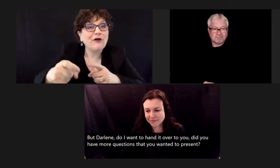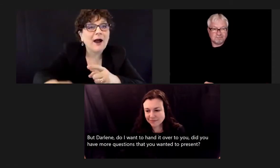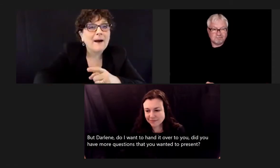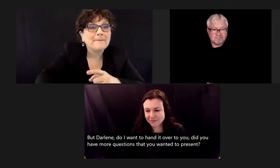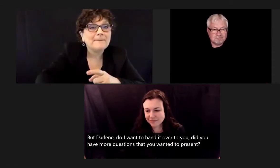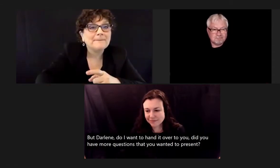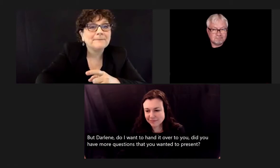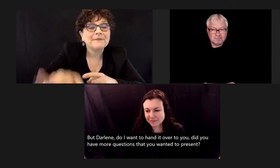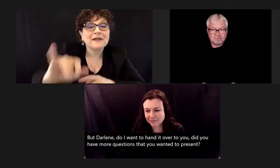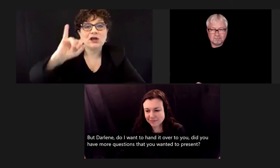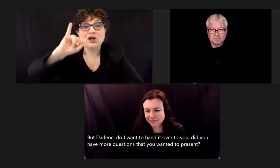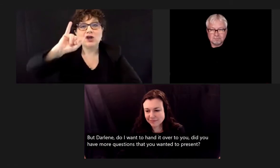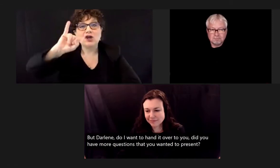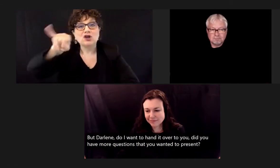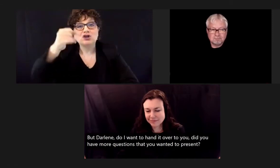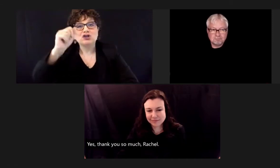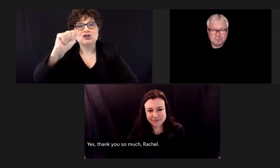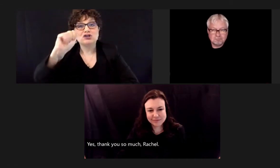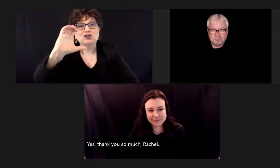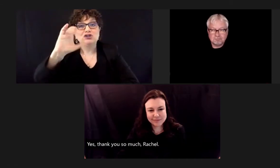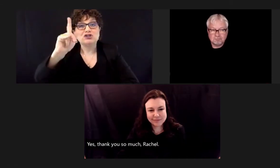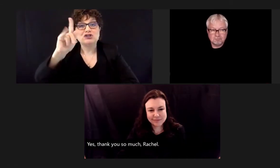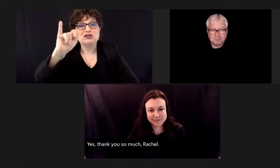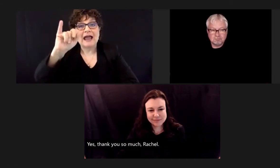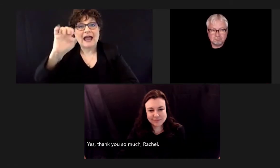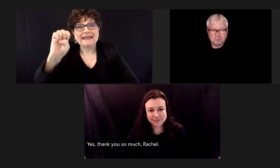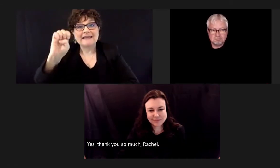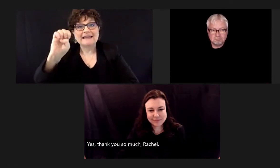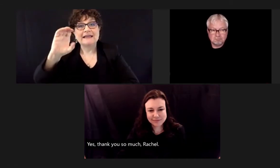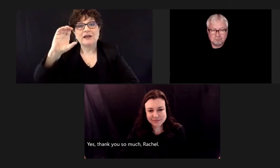Looks like we do have another question from